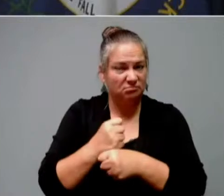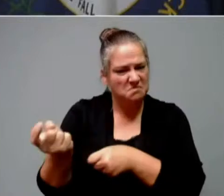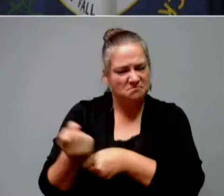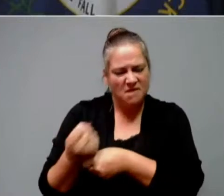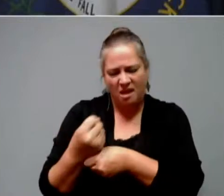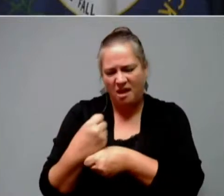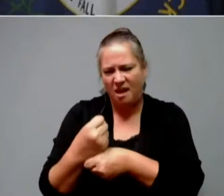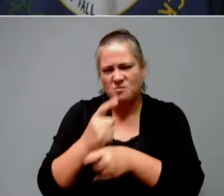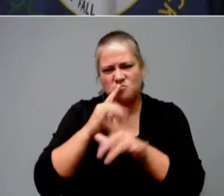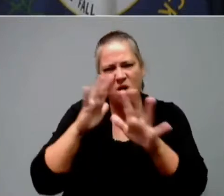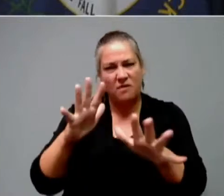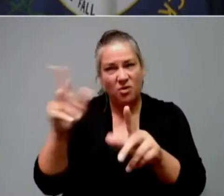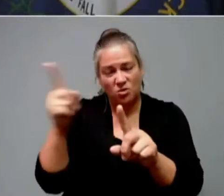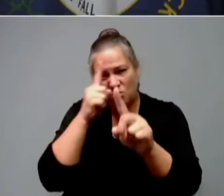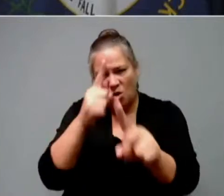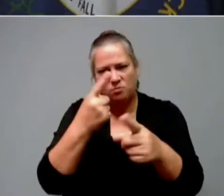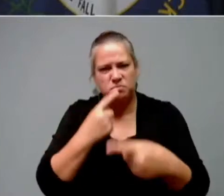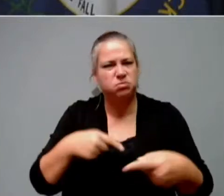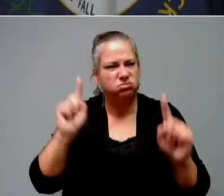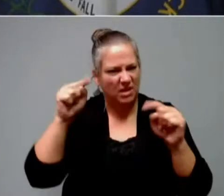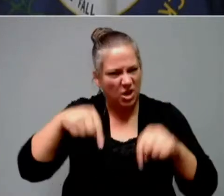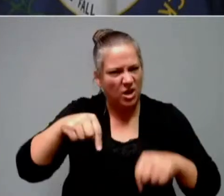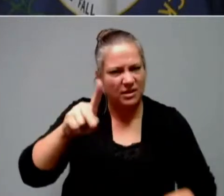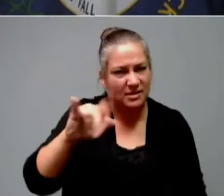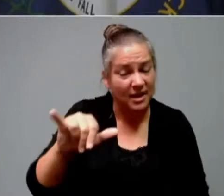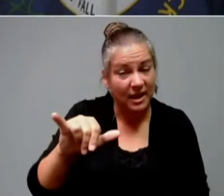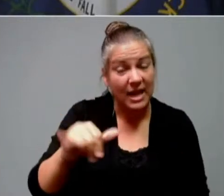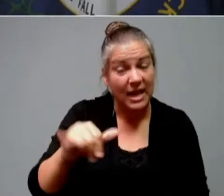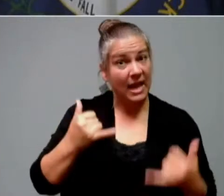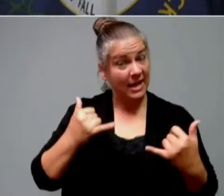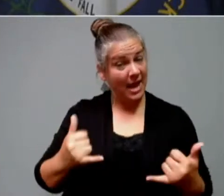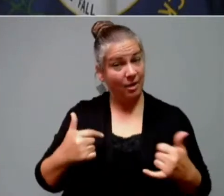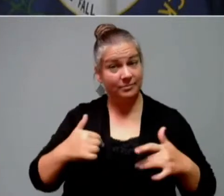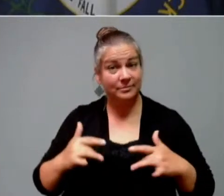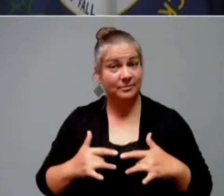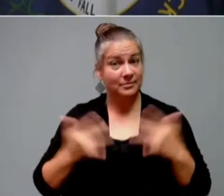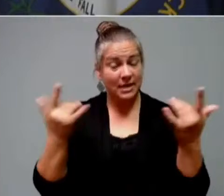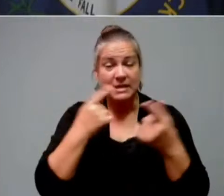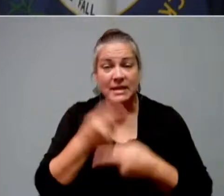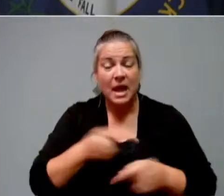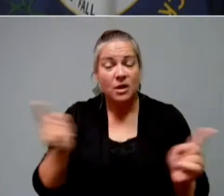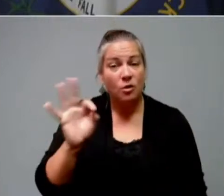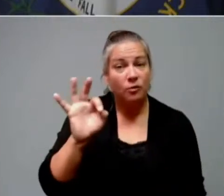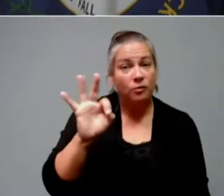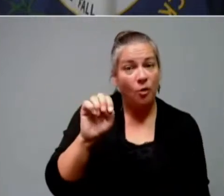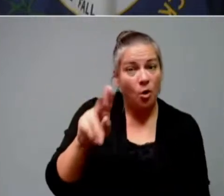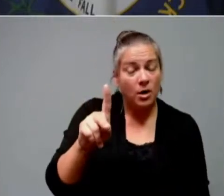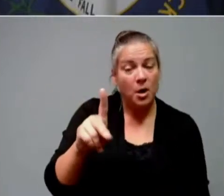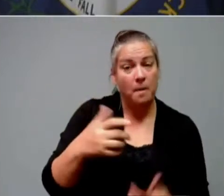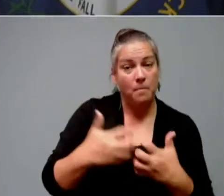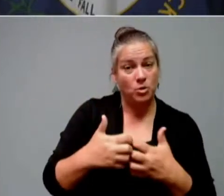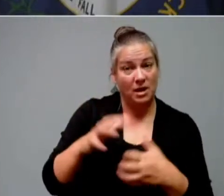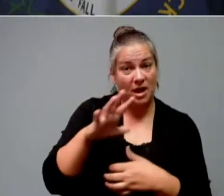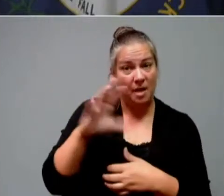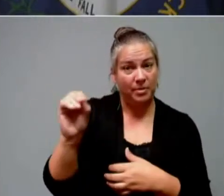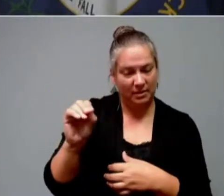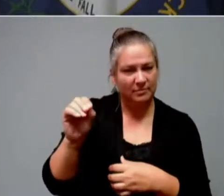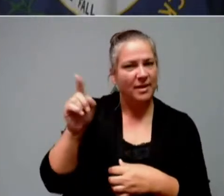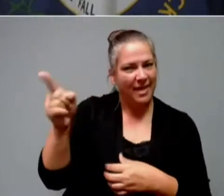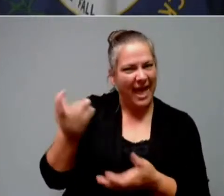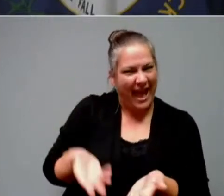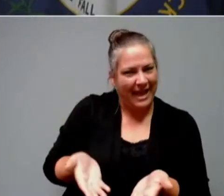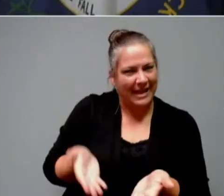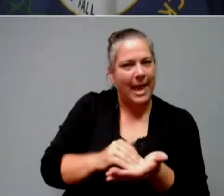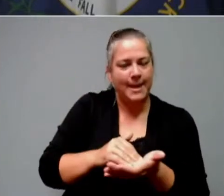that goal right here in the Commonwealth. Today, I'm delighted to announce that Ford Motor Company has answered the call once again